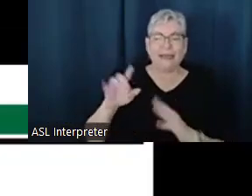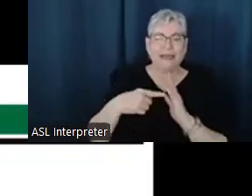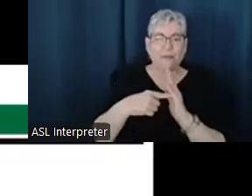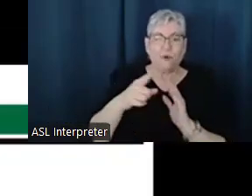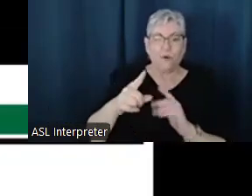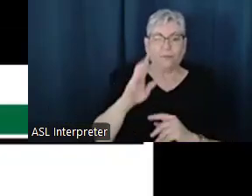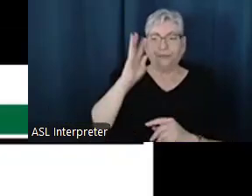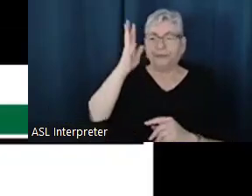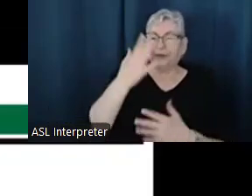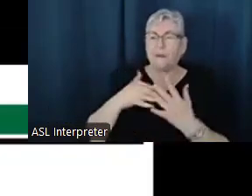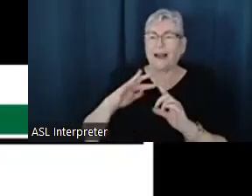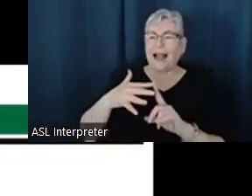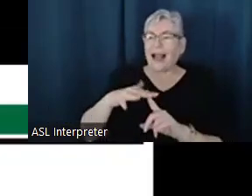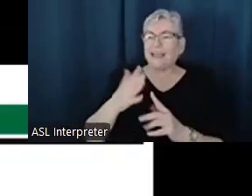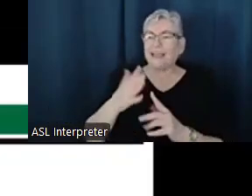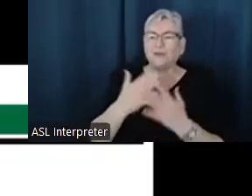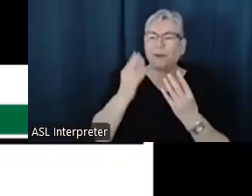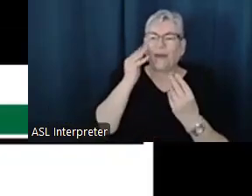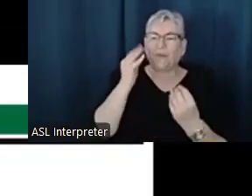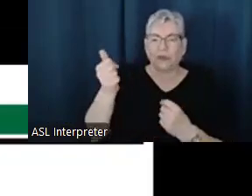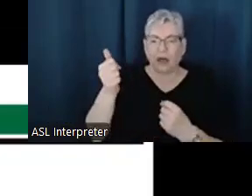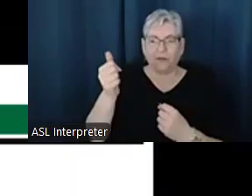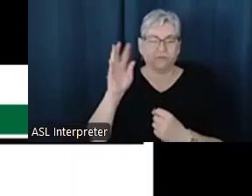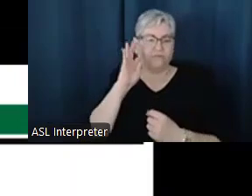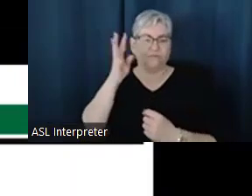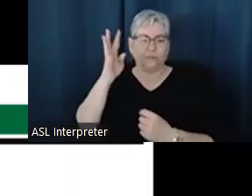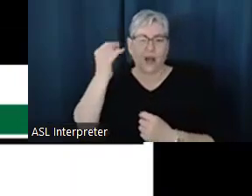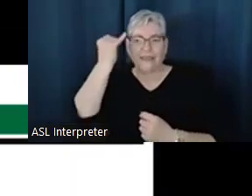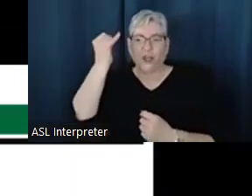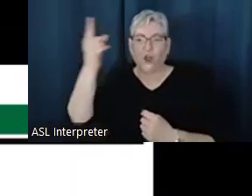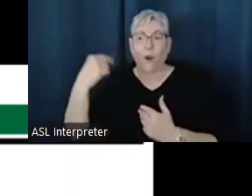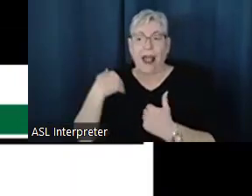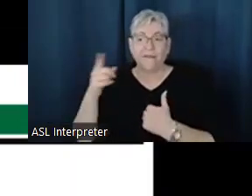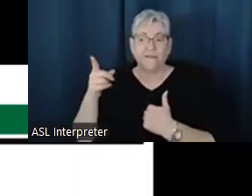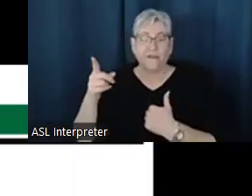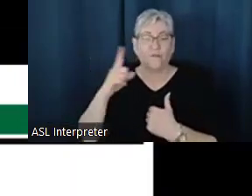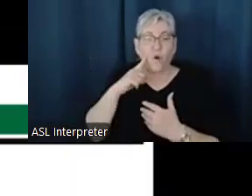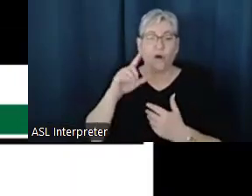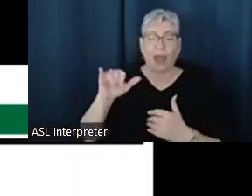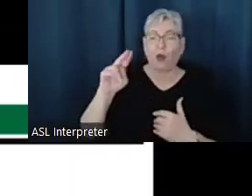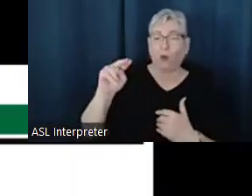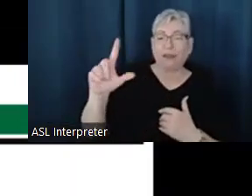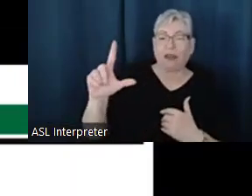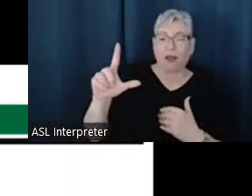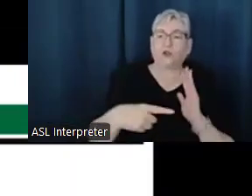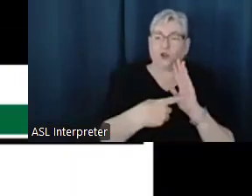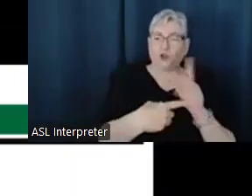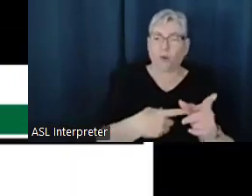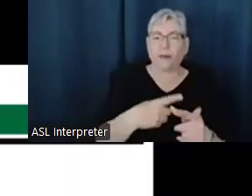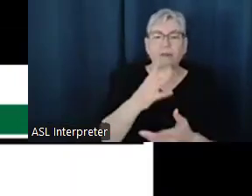already, come up with some content of ideas that you have for a newsletter to show them, again, what kind of ideas they can